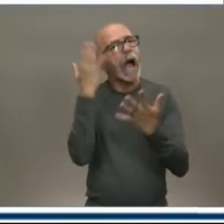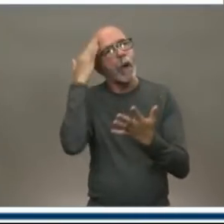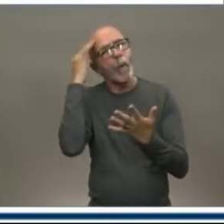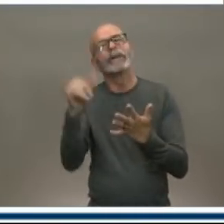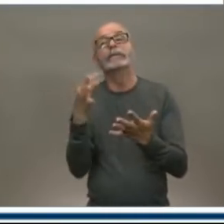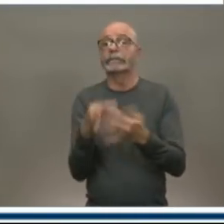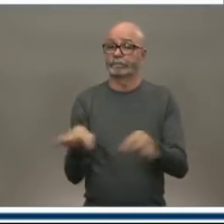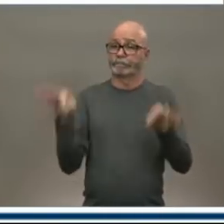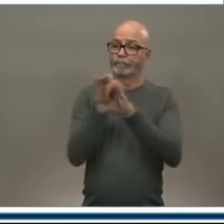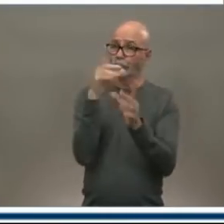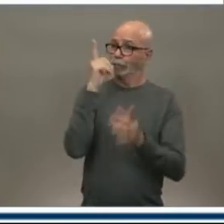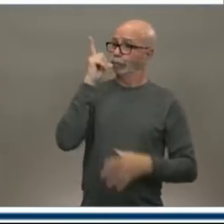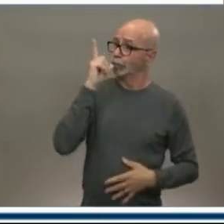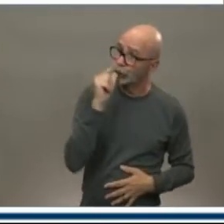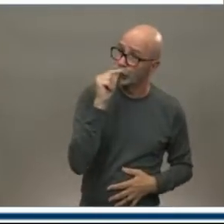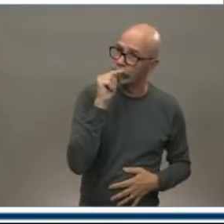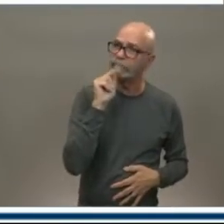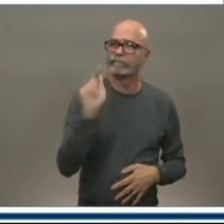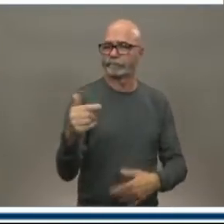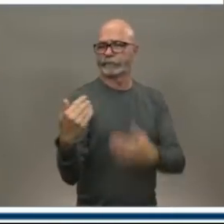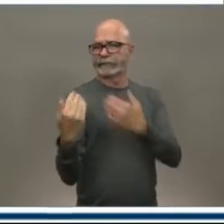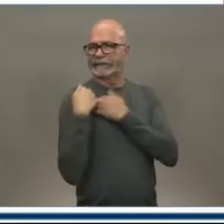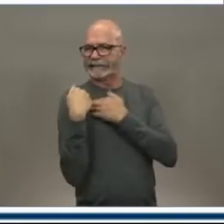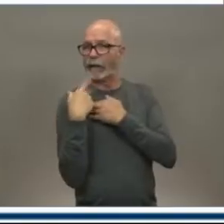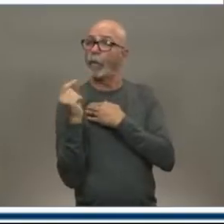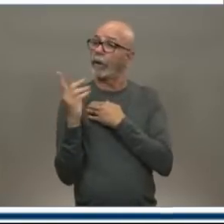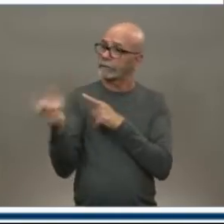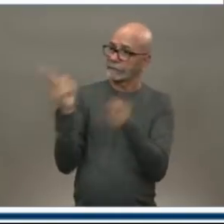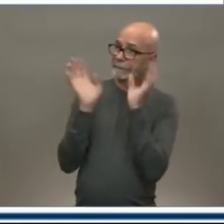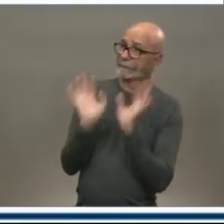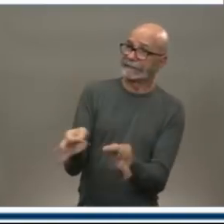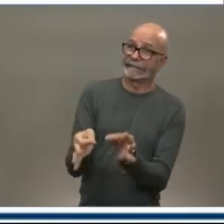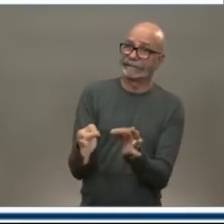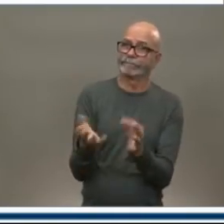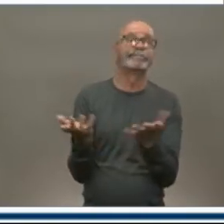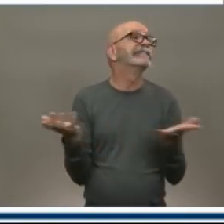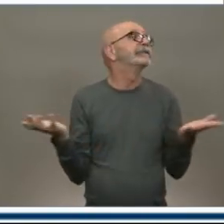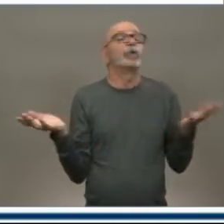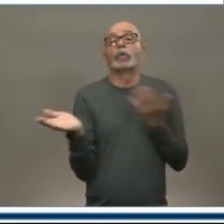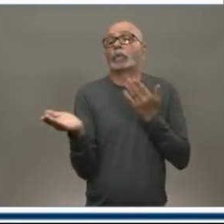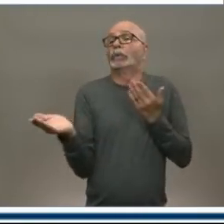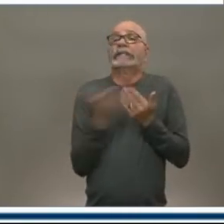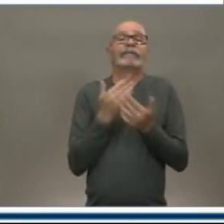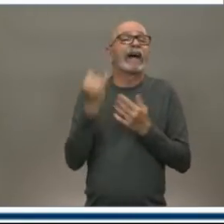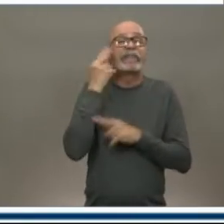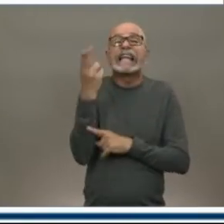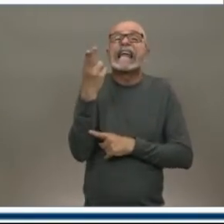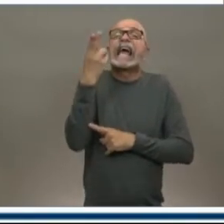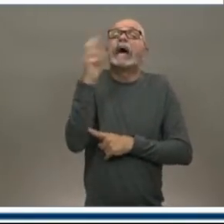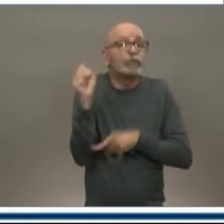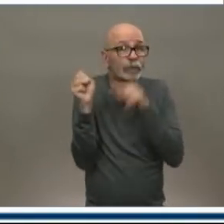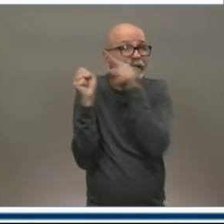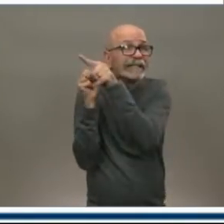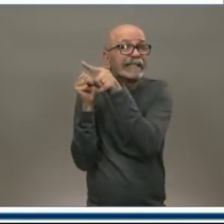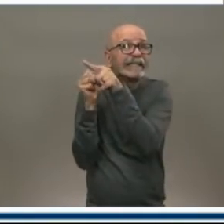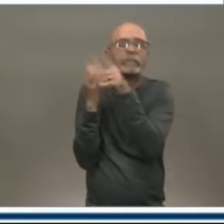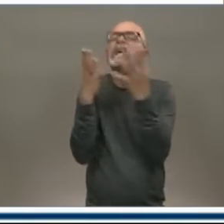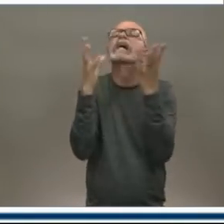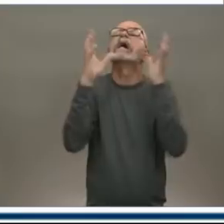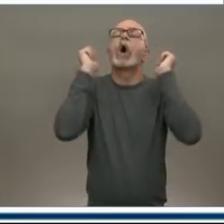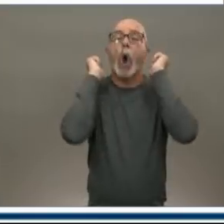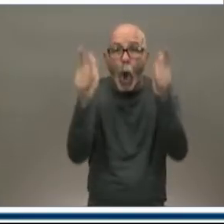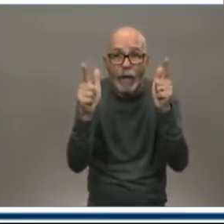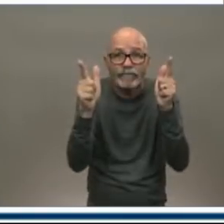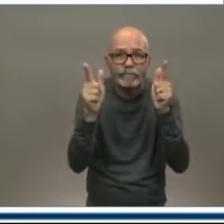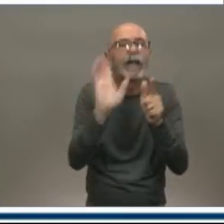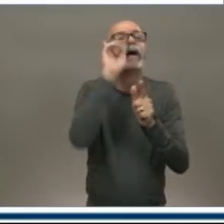are, whether you're a politician or whether you're or whoever, whether you're a high school student, we all have to follow the rules.